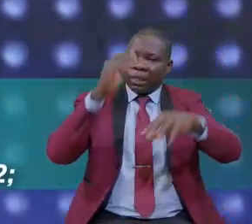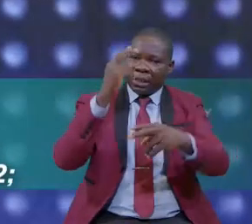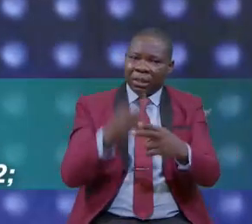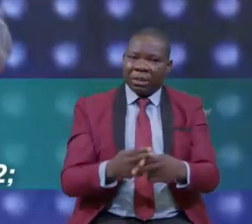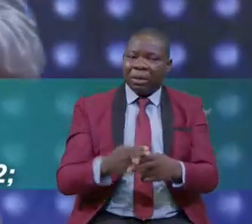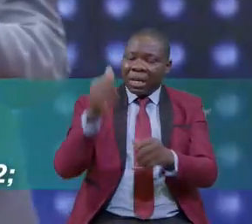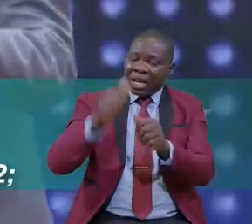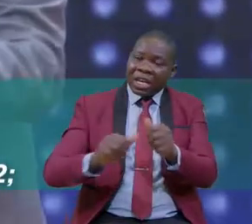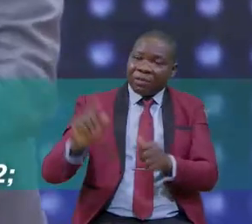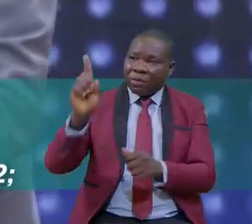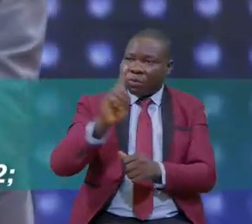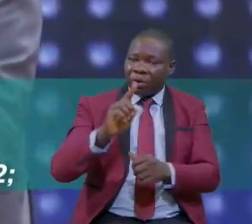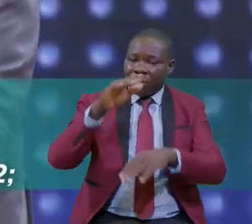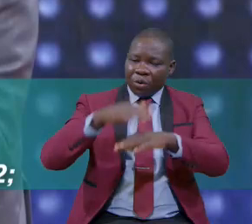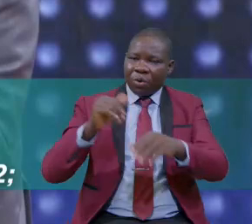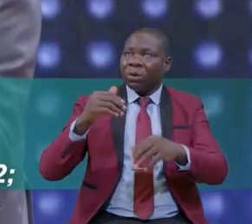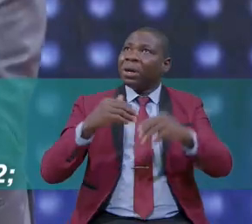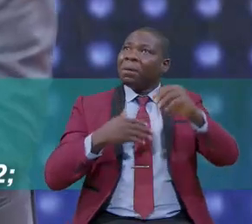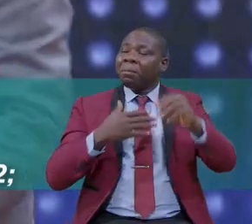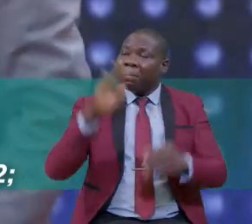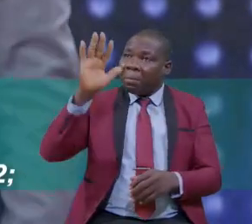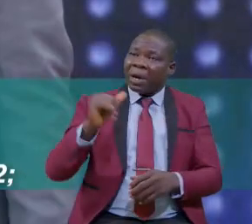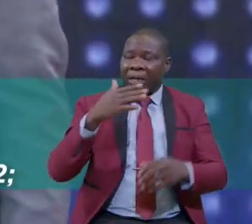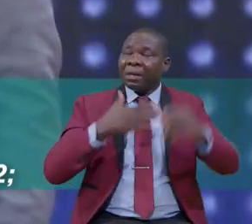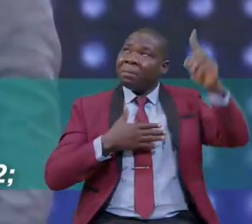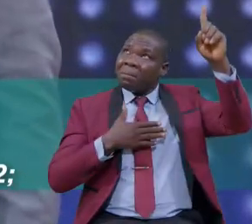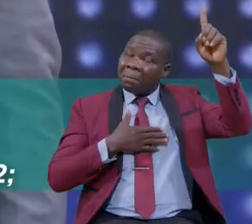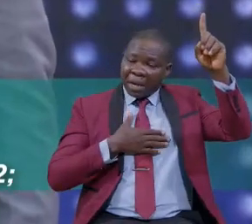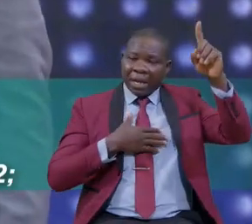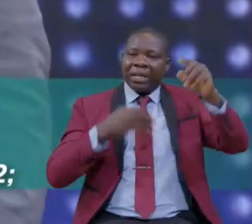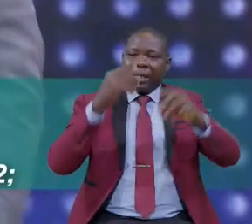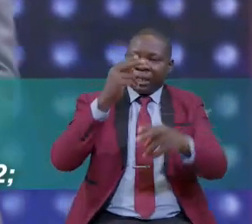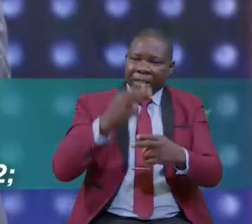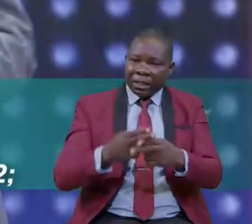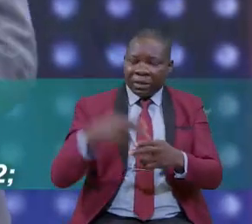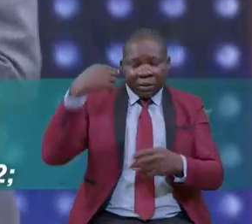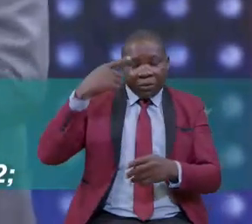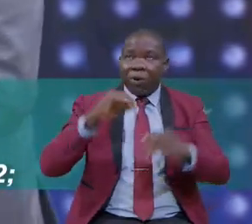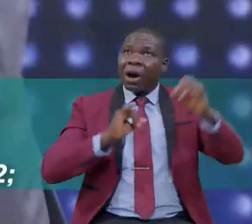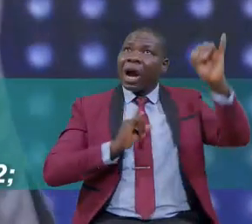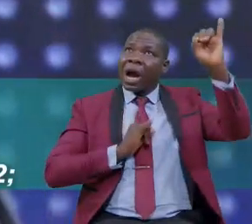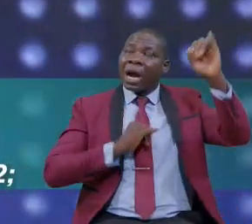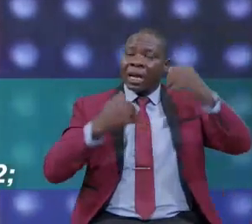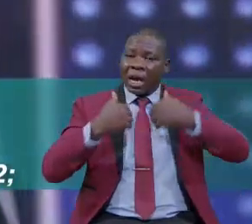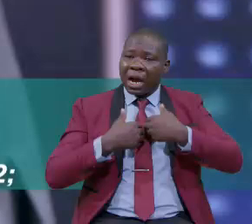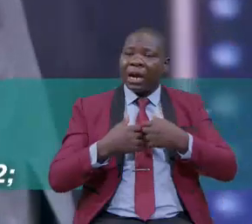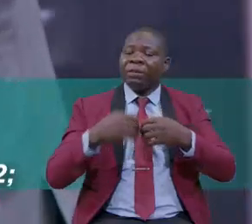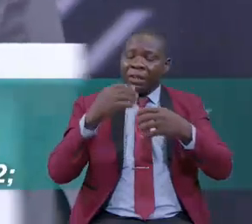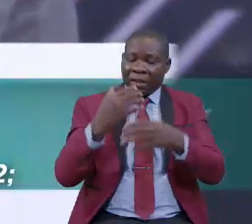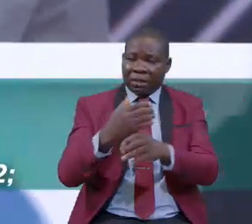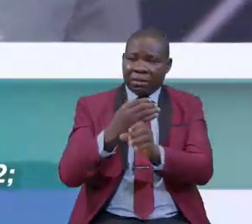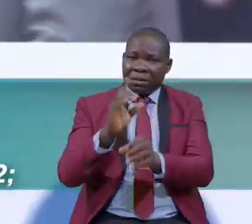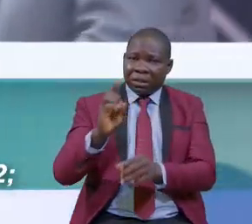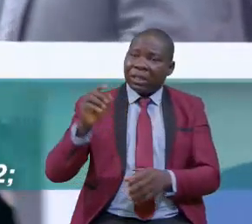name, for I have created him for my glory. He has not created you for the